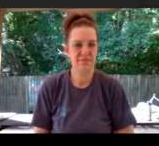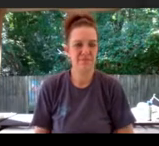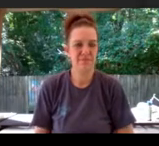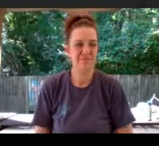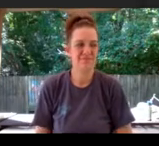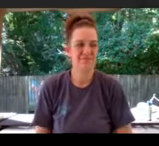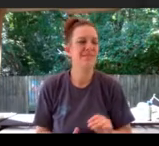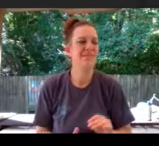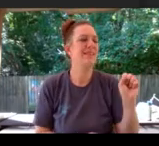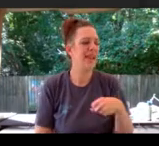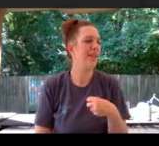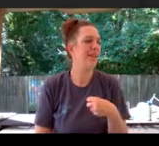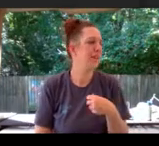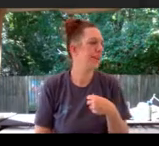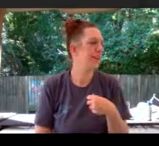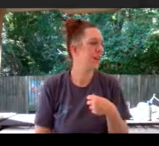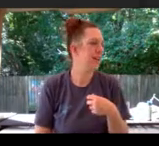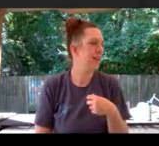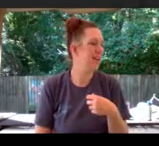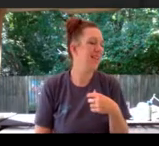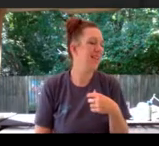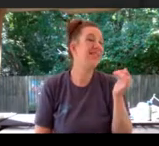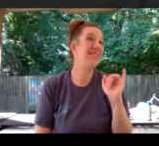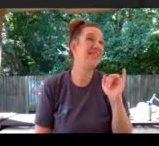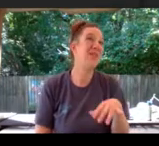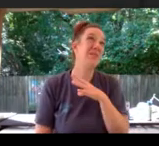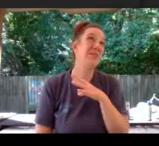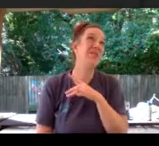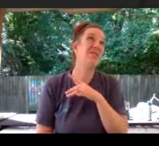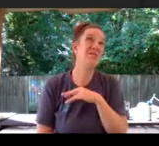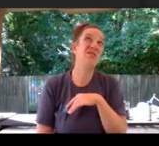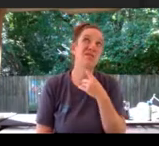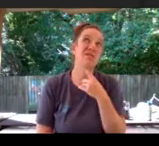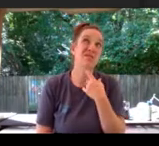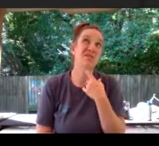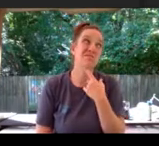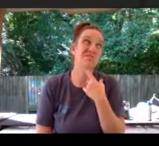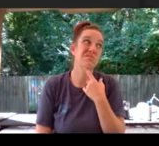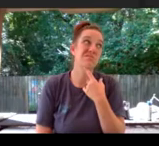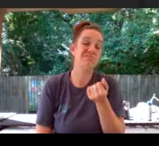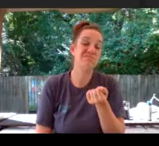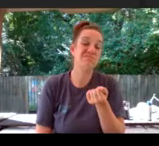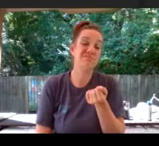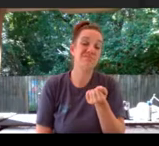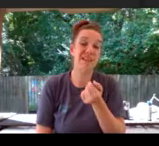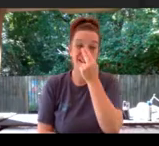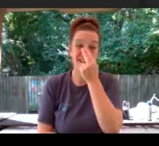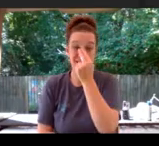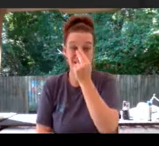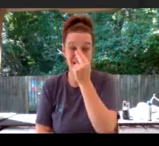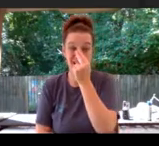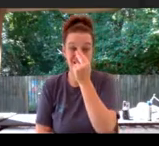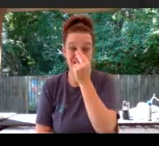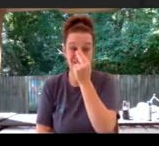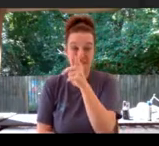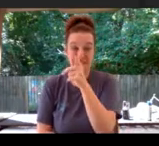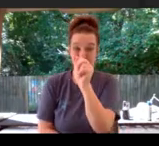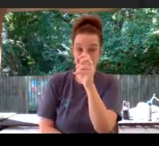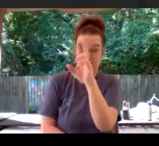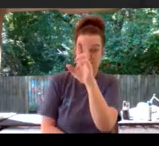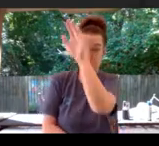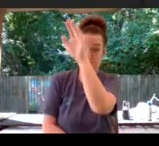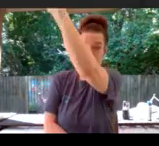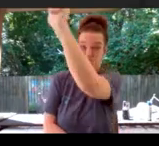"Yeah," said Miles. "It would be cool, though." Niles pulled down on the lever, and an inspection